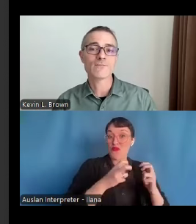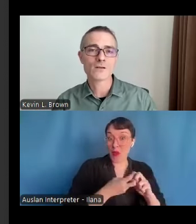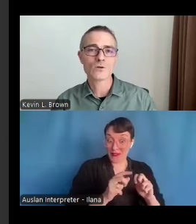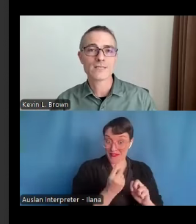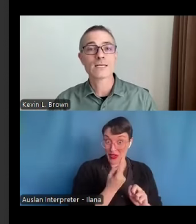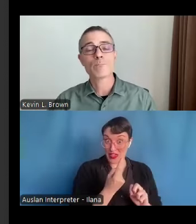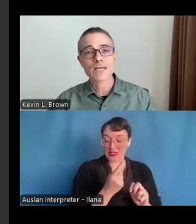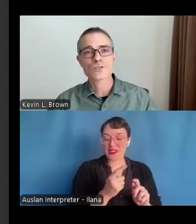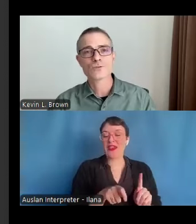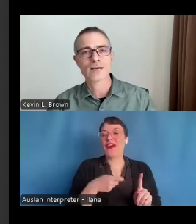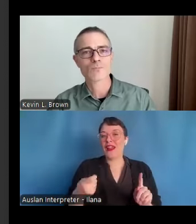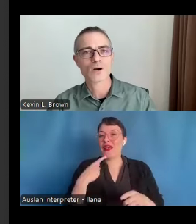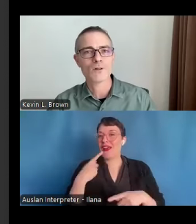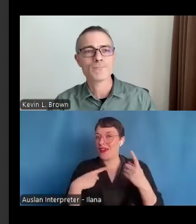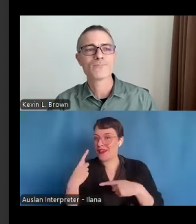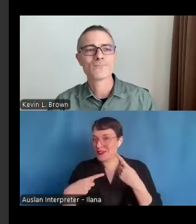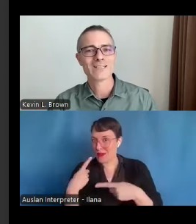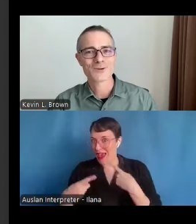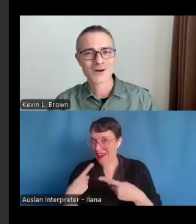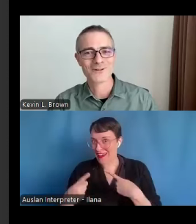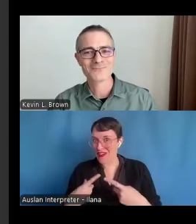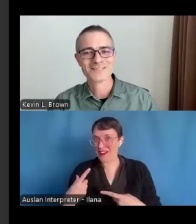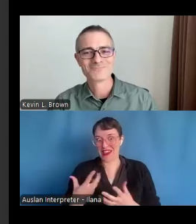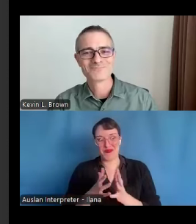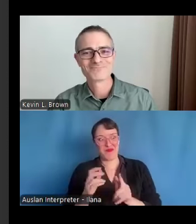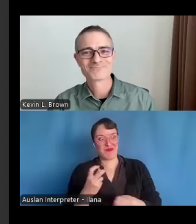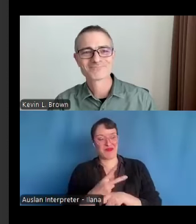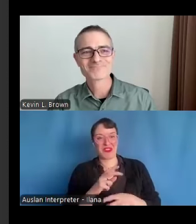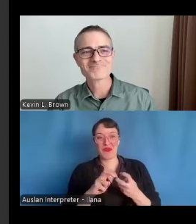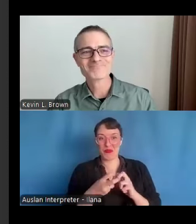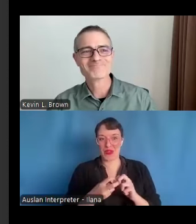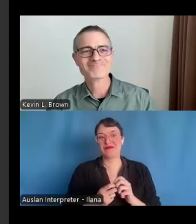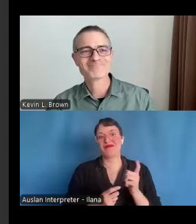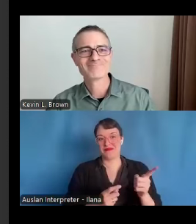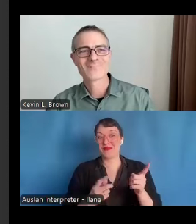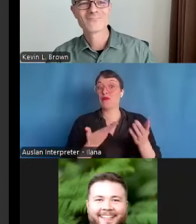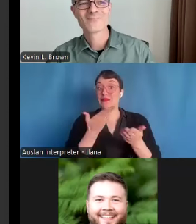being fundable is that a pitch without a problem is a problem.